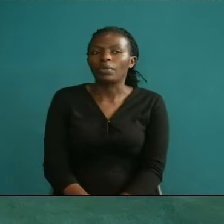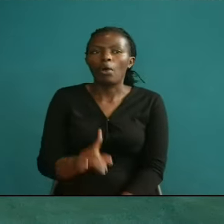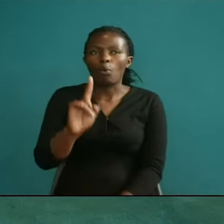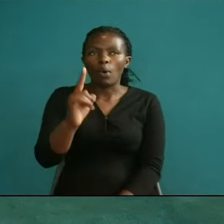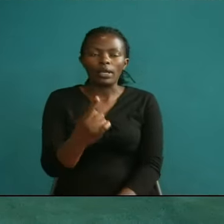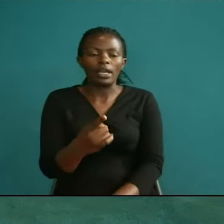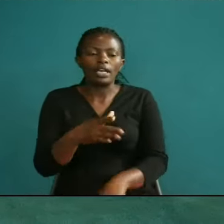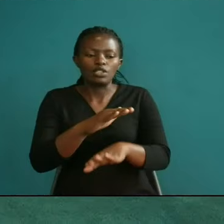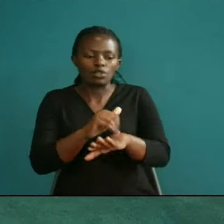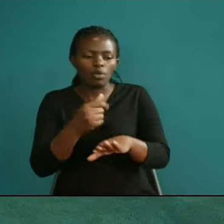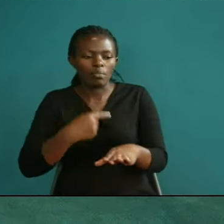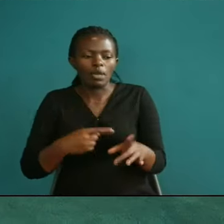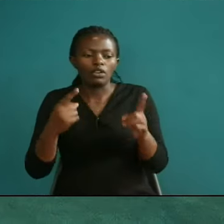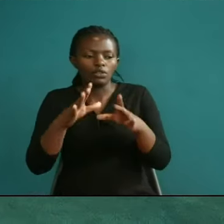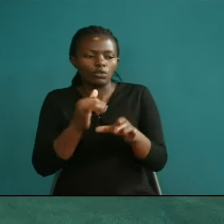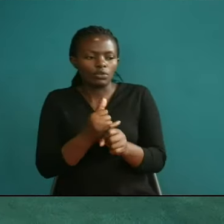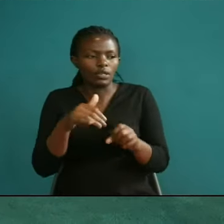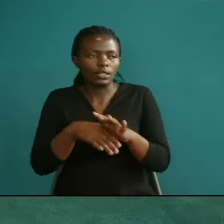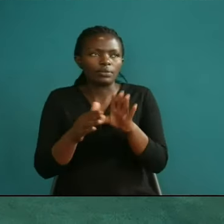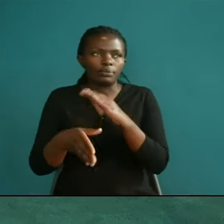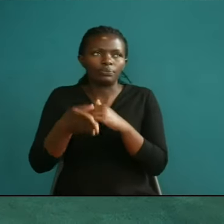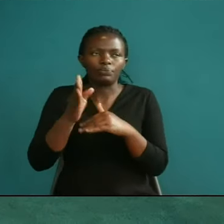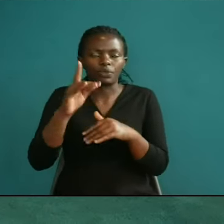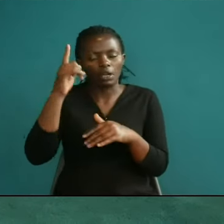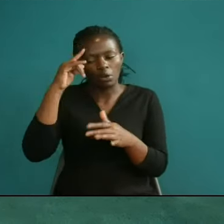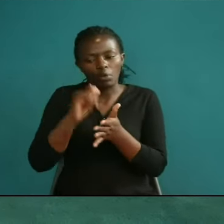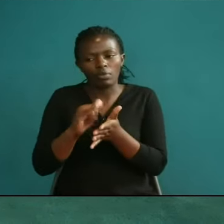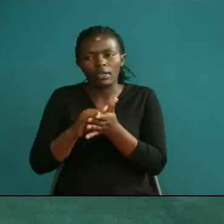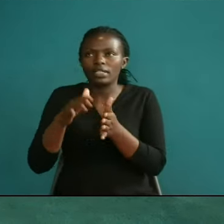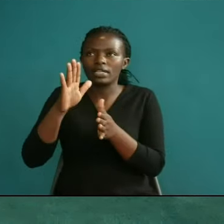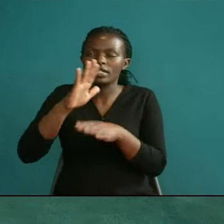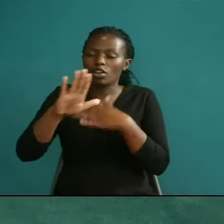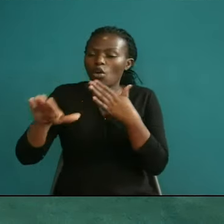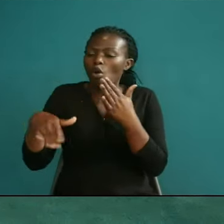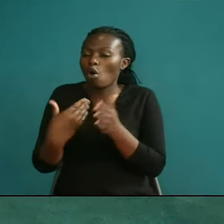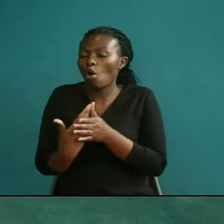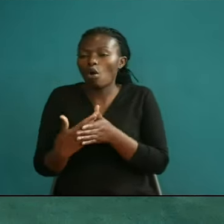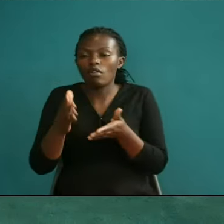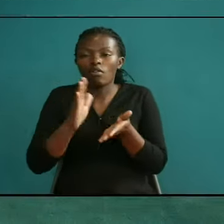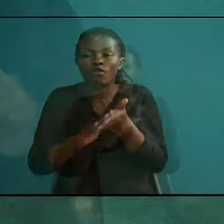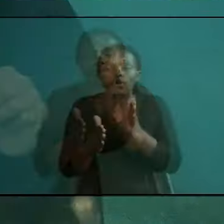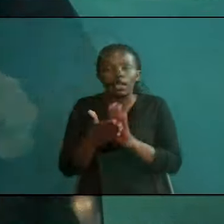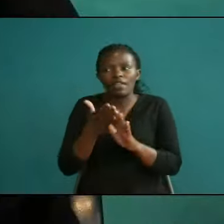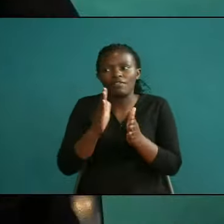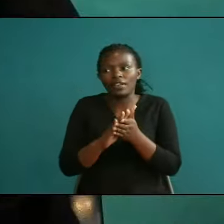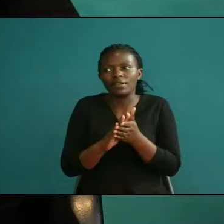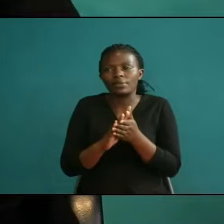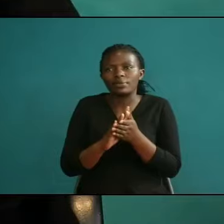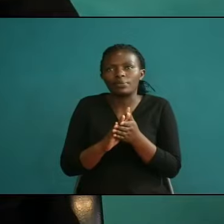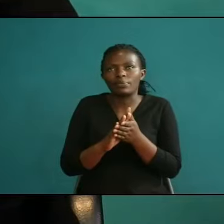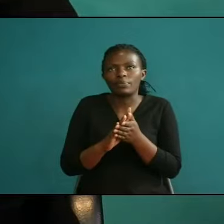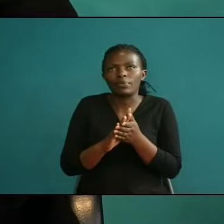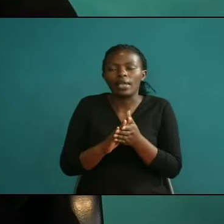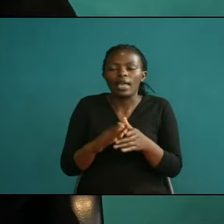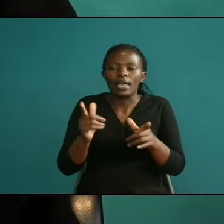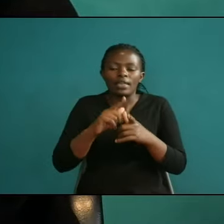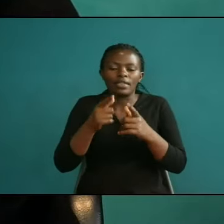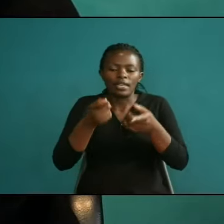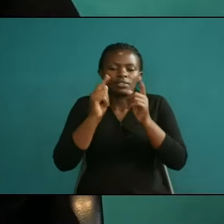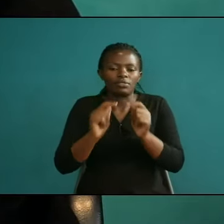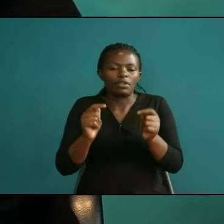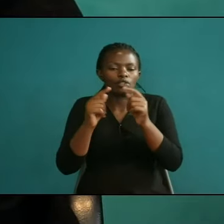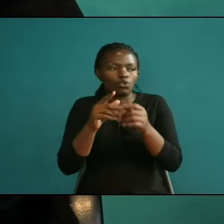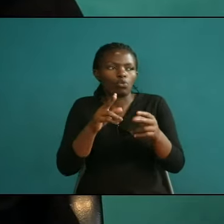God and know He is all-forgiving as long as I repent and walk in His ways. So I will try to walk in the Lord's